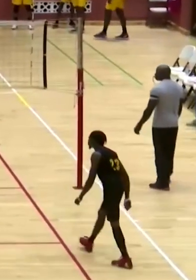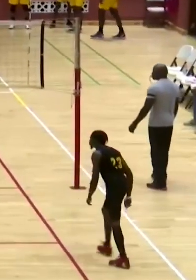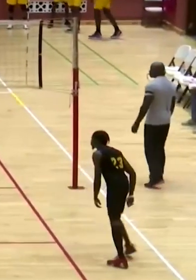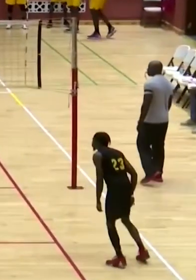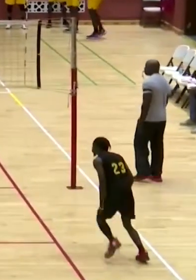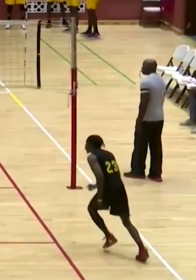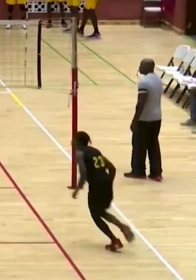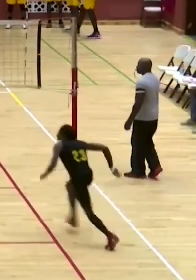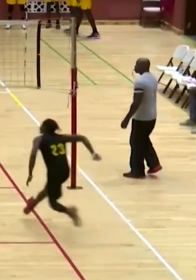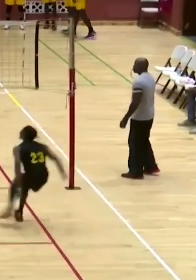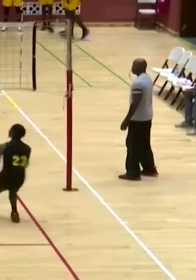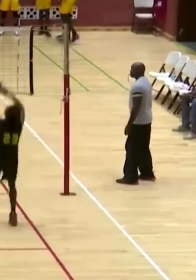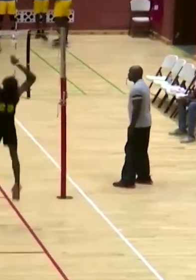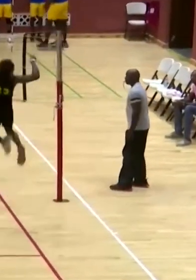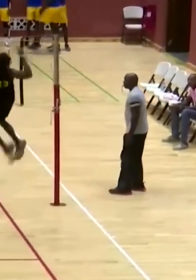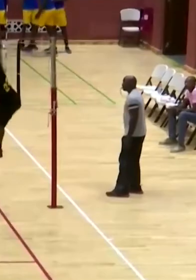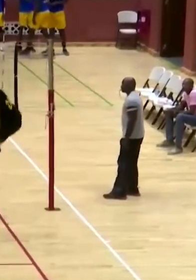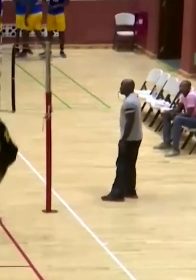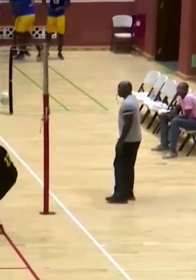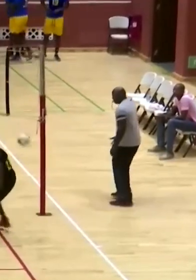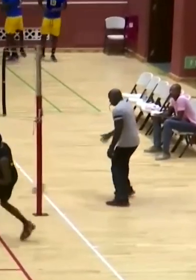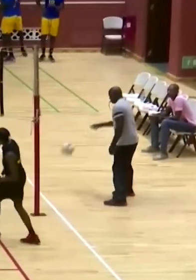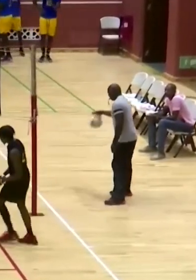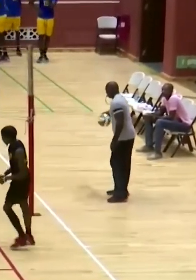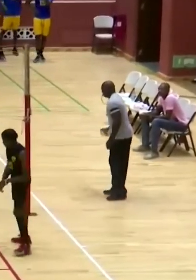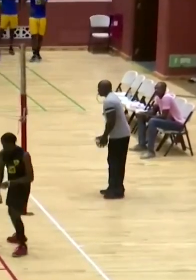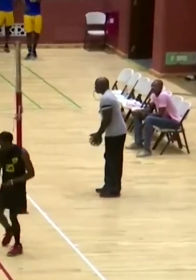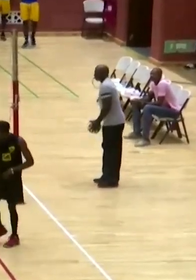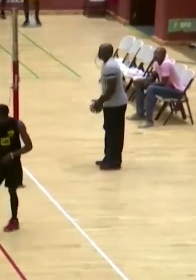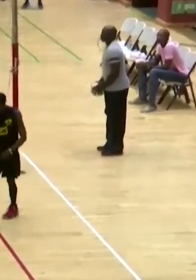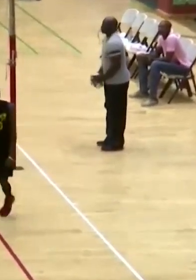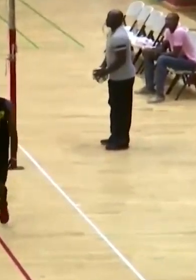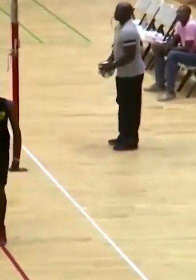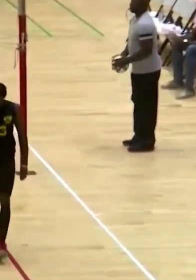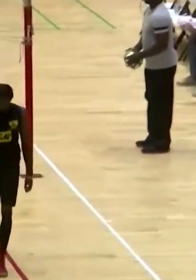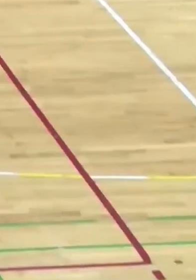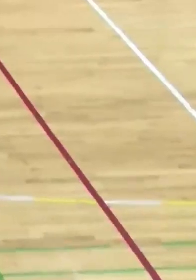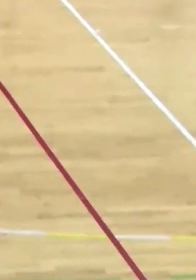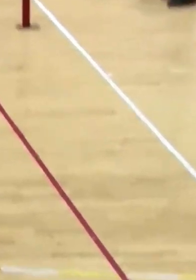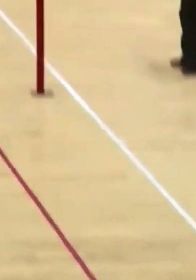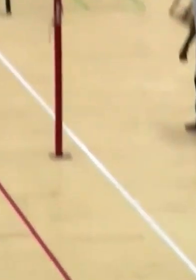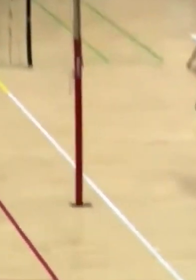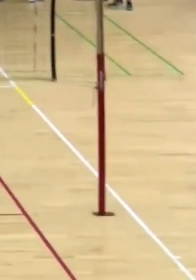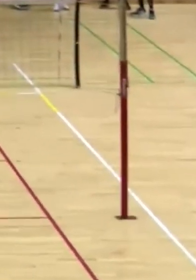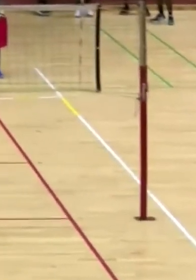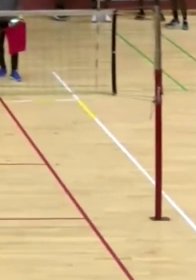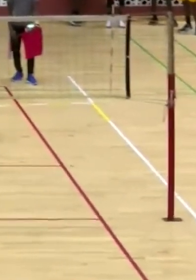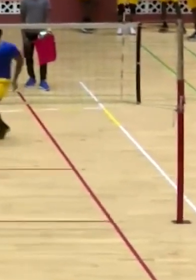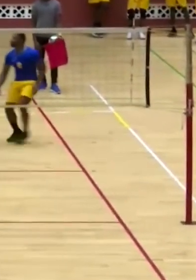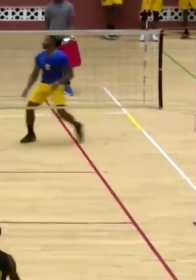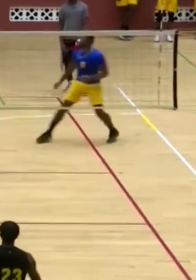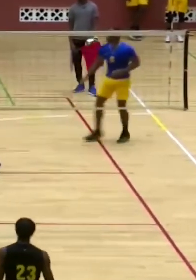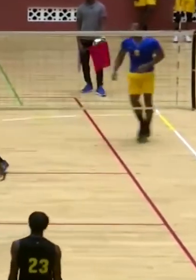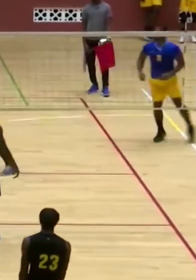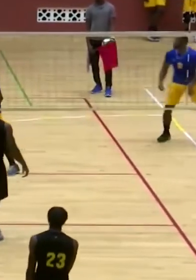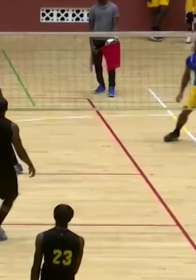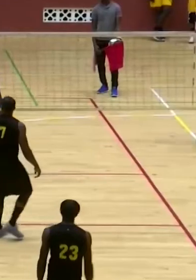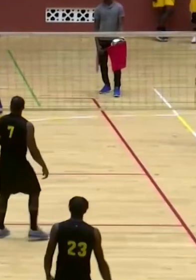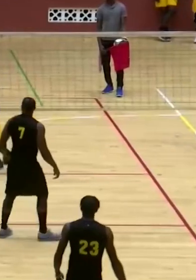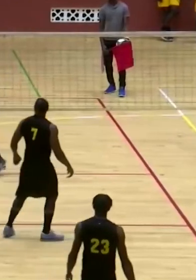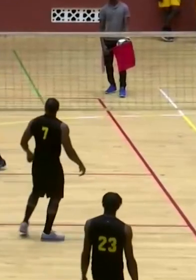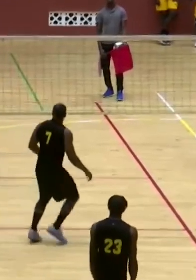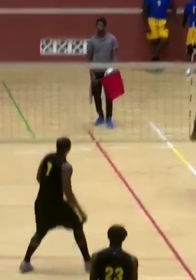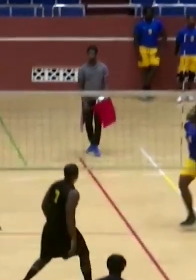themselves well in this match. Back set, off the block and out of play. They would indeed take the lead